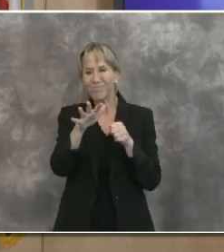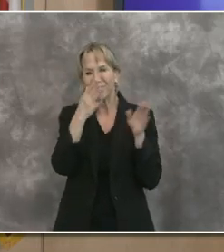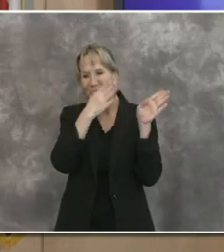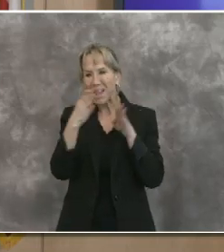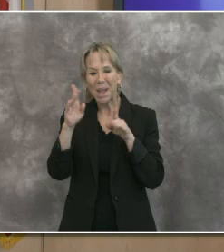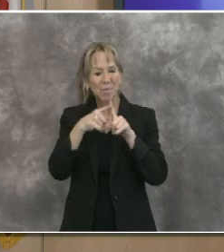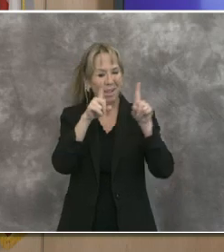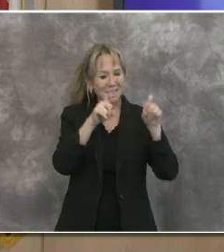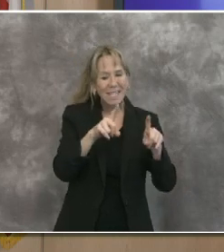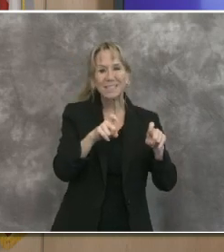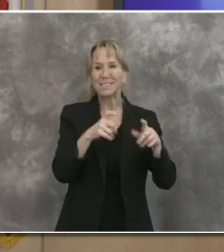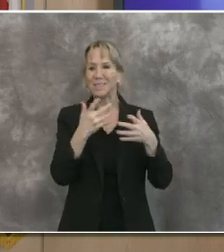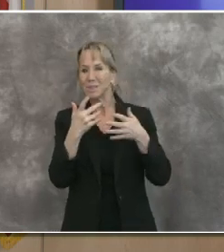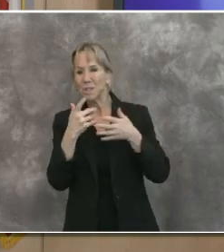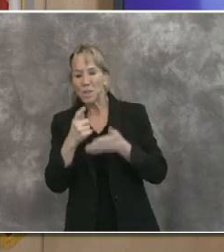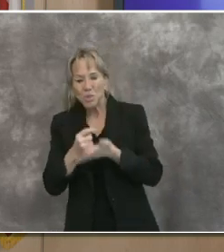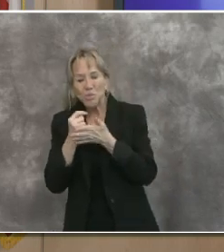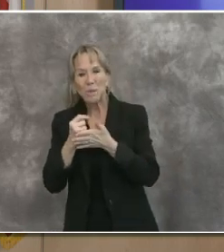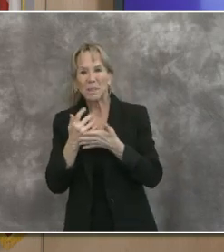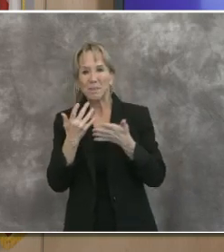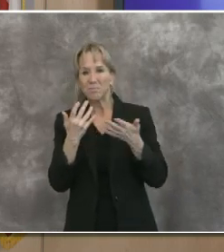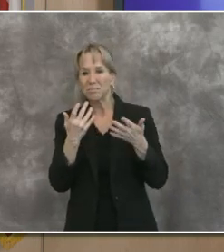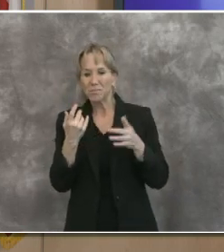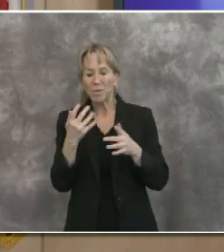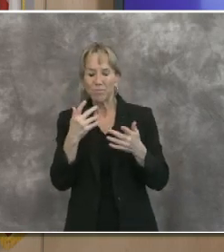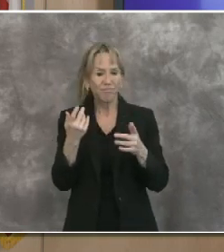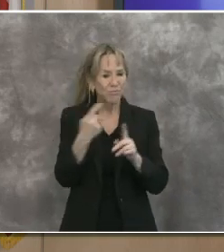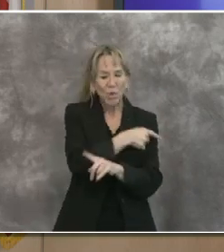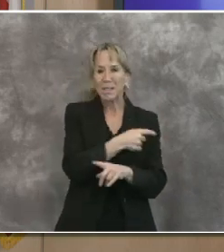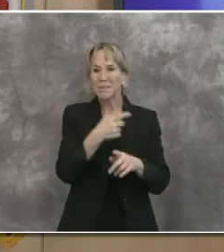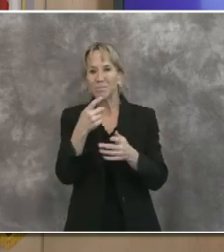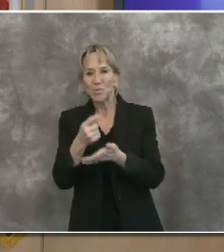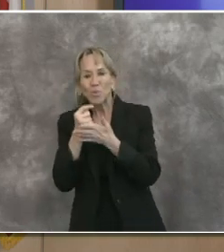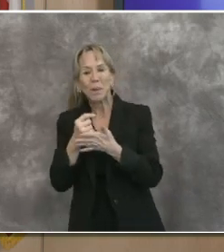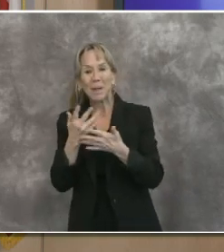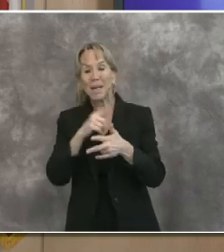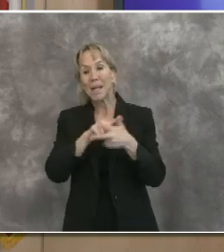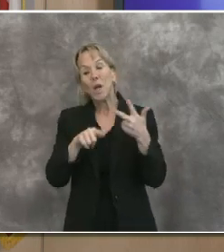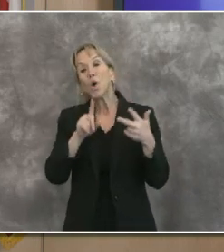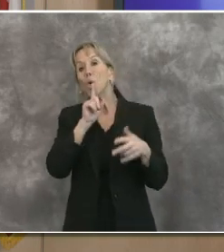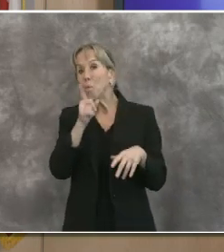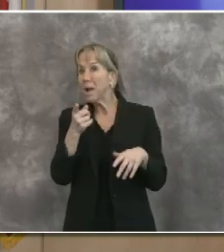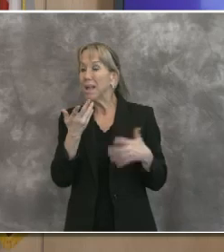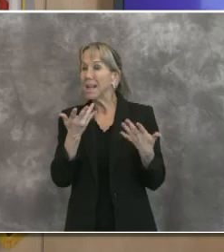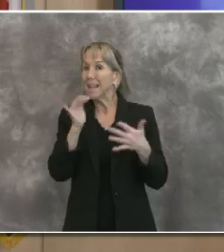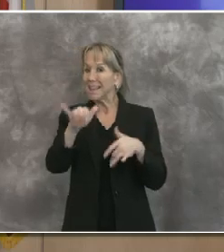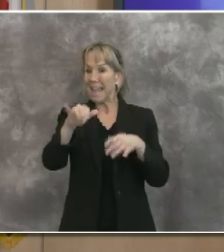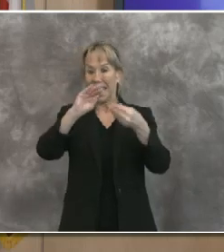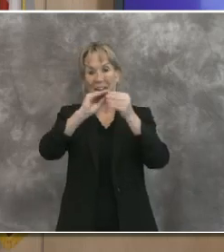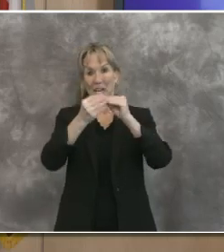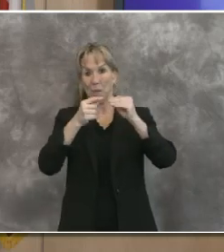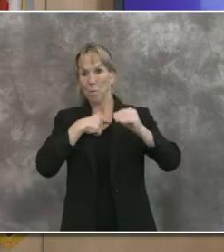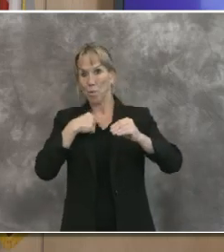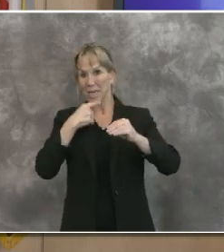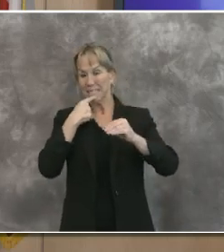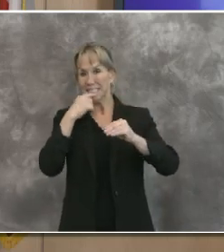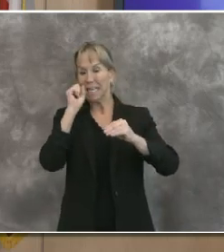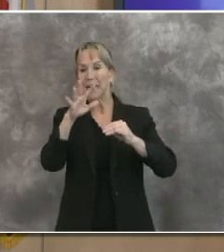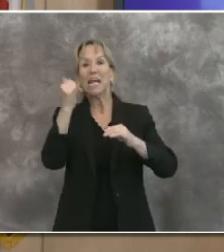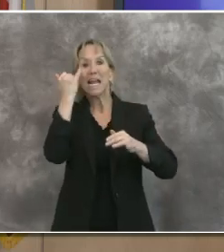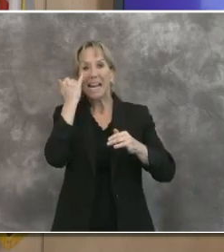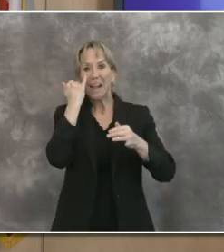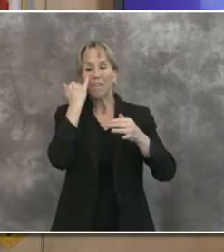we will be there. Again, that threshold was only what was required if you were going to move beyond or more swiftly